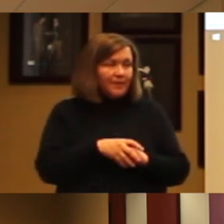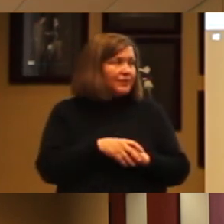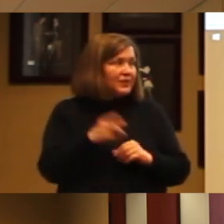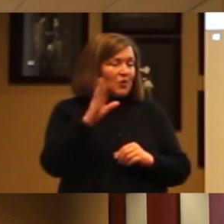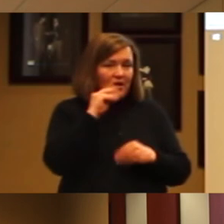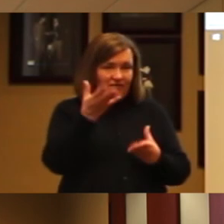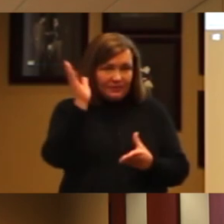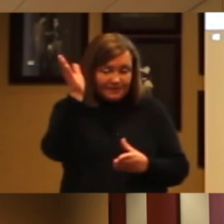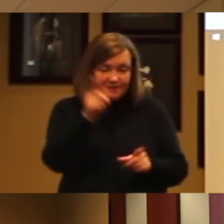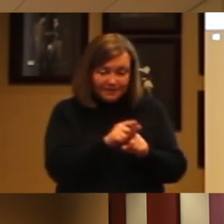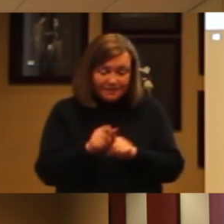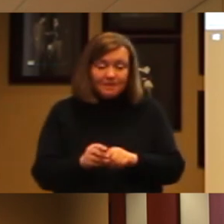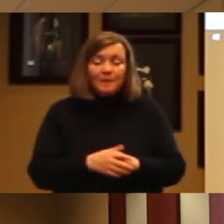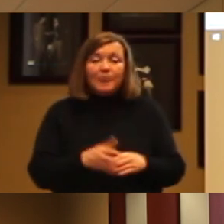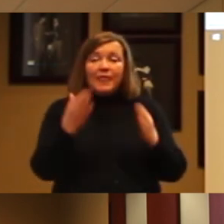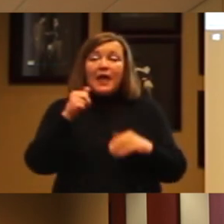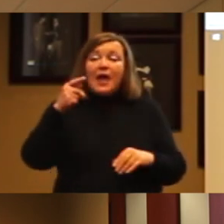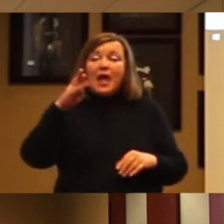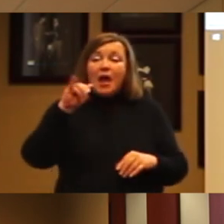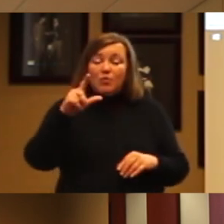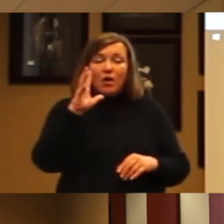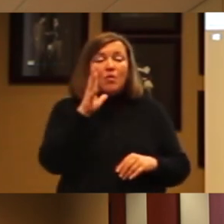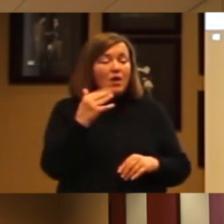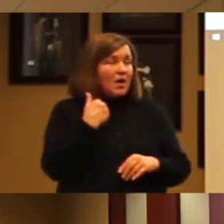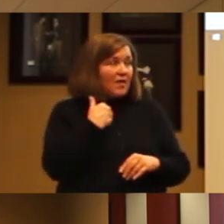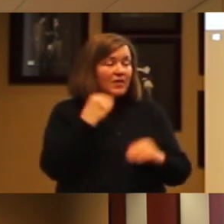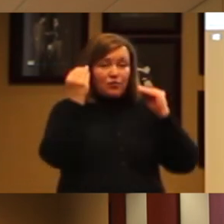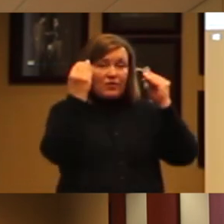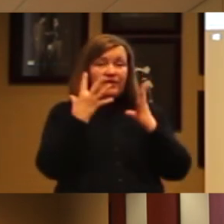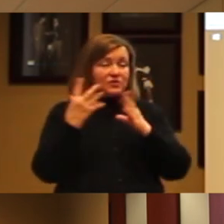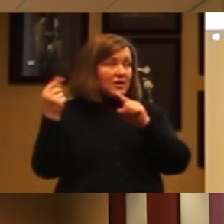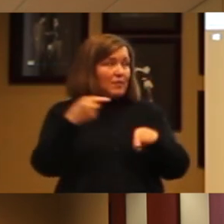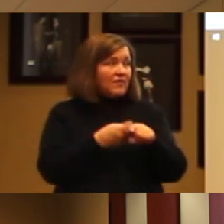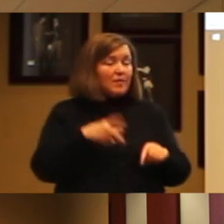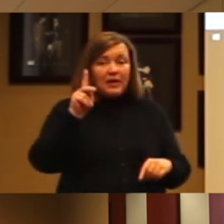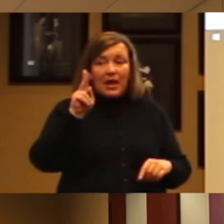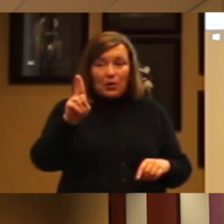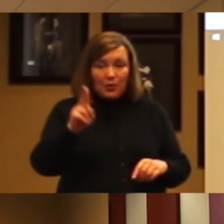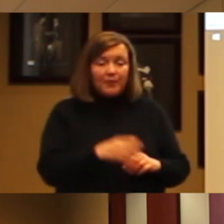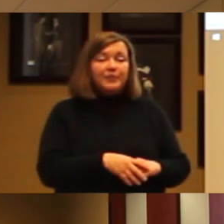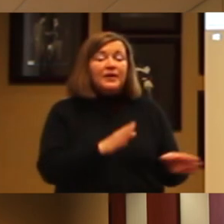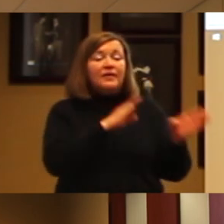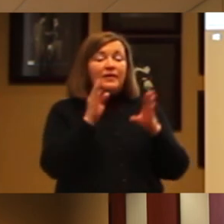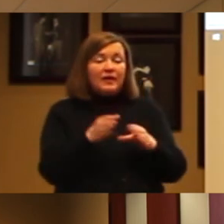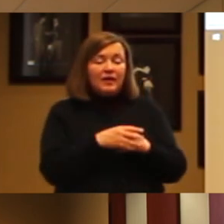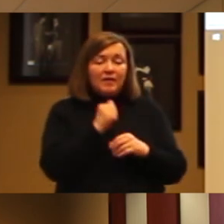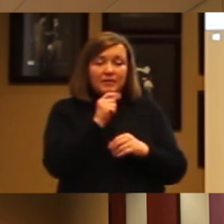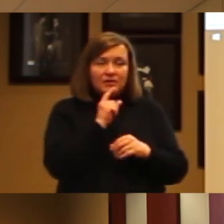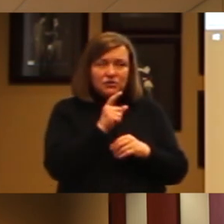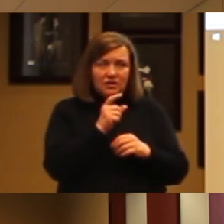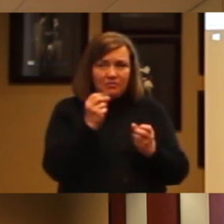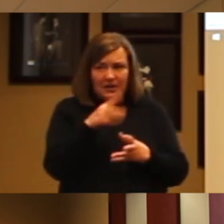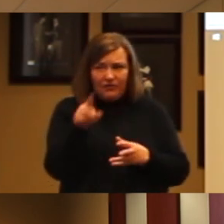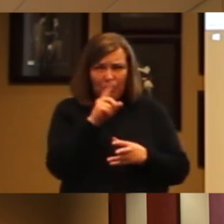present. And then in April, we'll have a professor coming from KU. And then, I'm not sure if many of